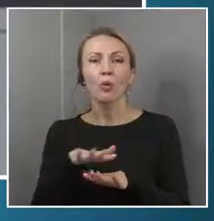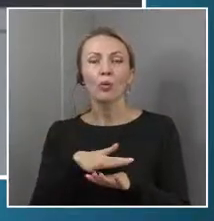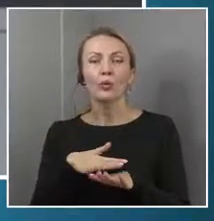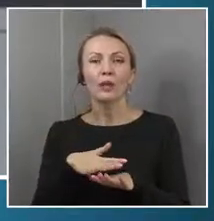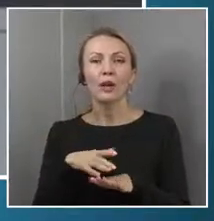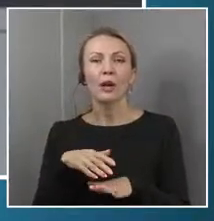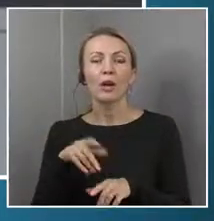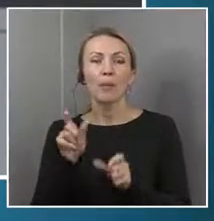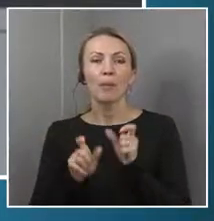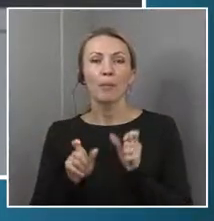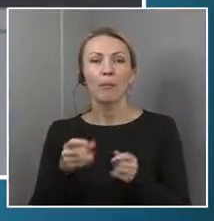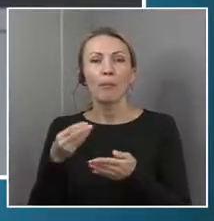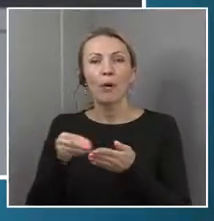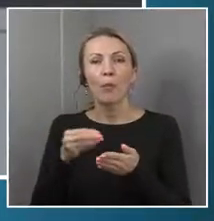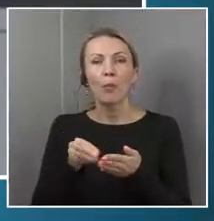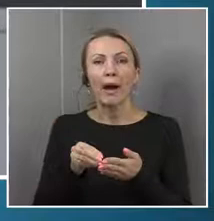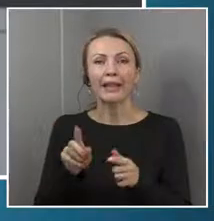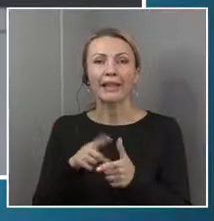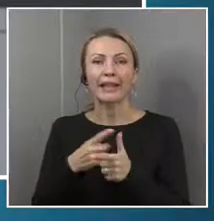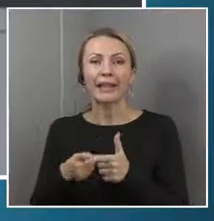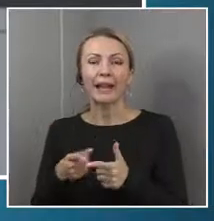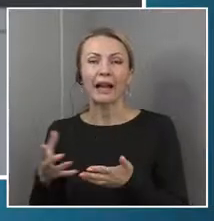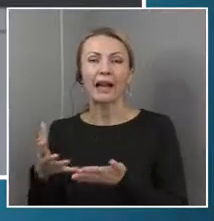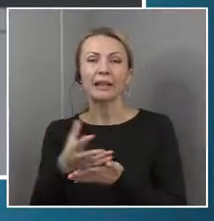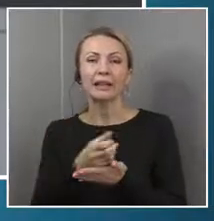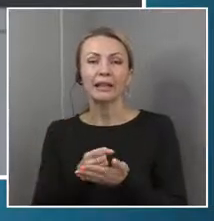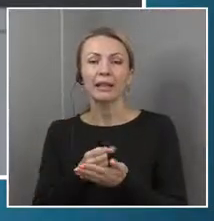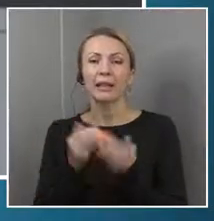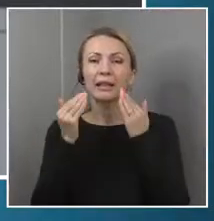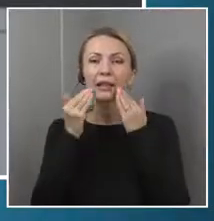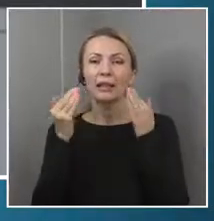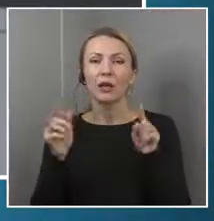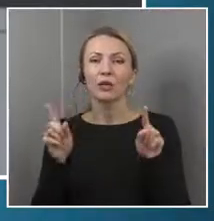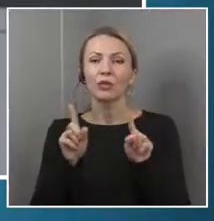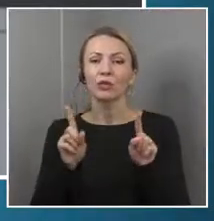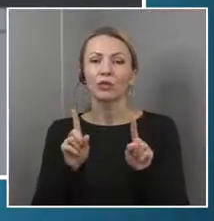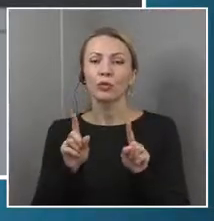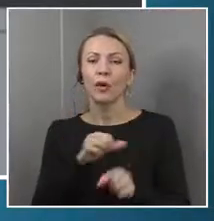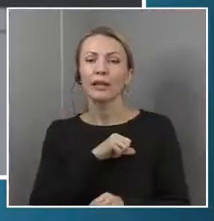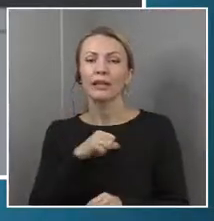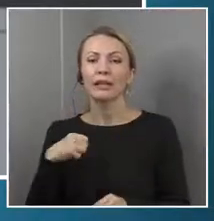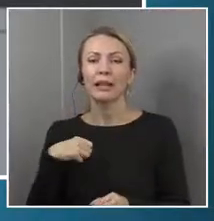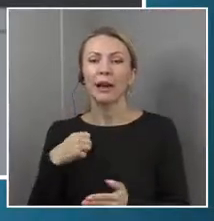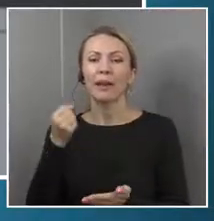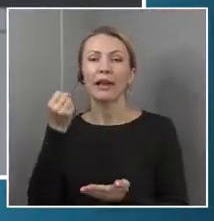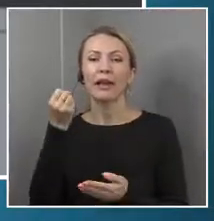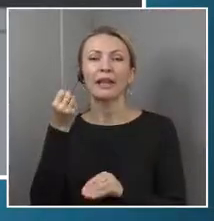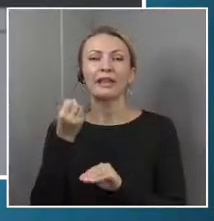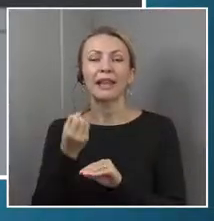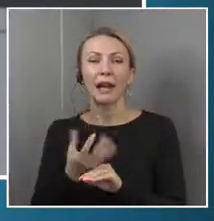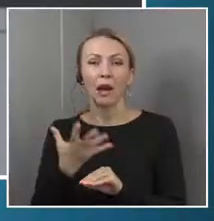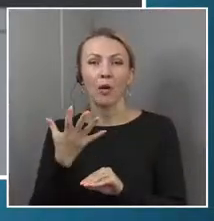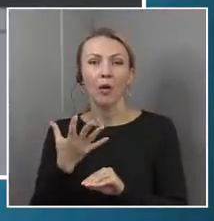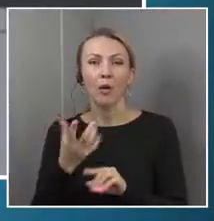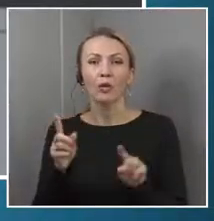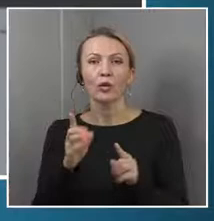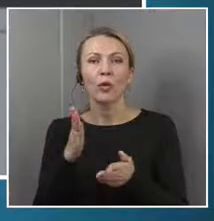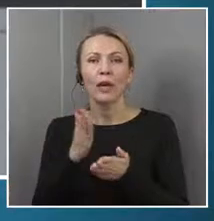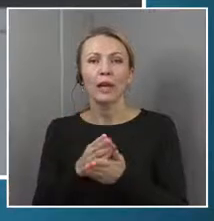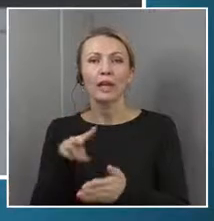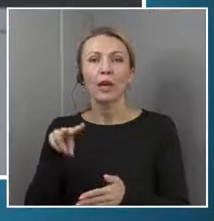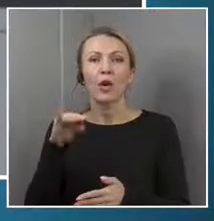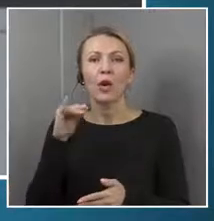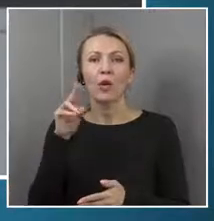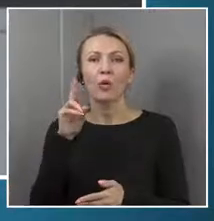to be a turn, because Russian buyers and Russian collectors do not realize that this is the